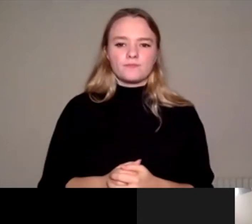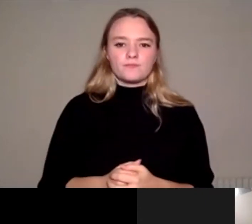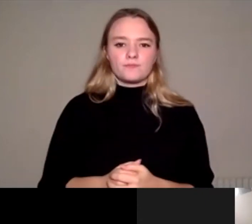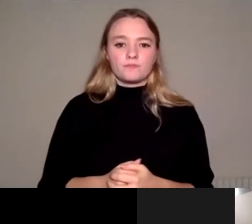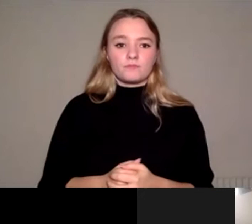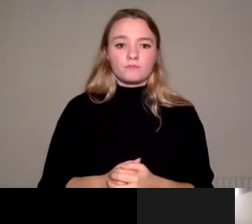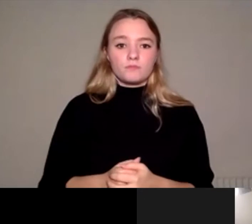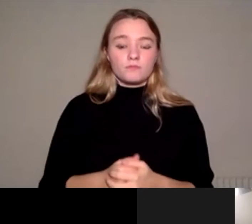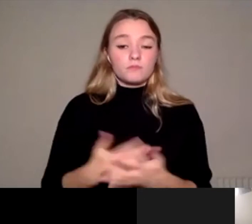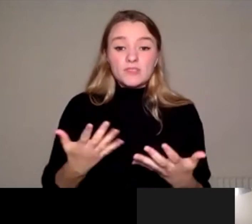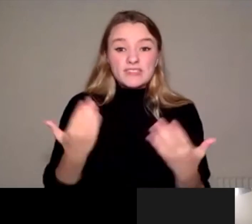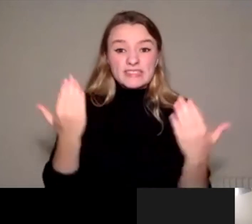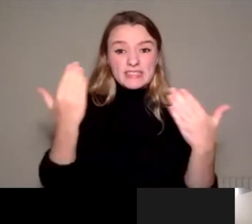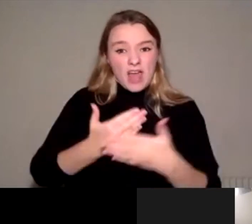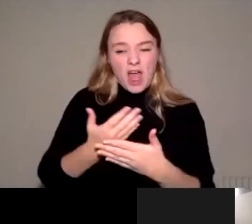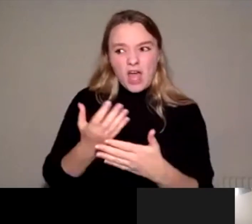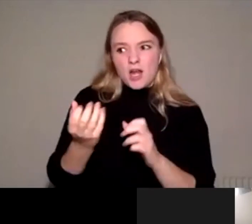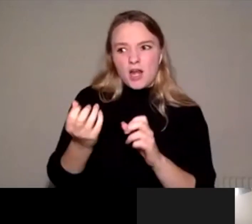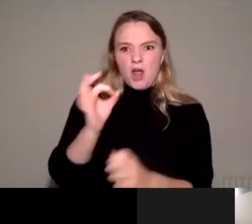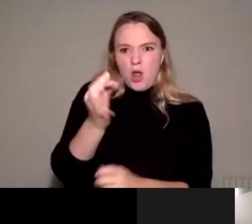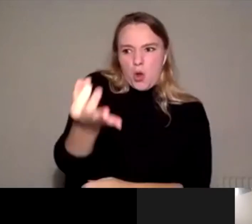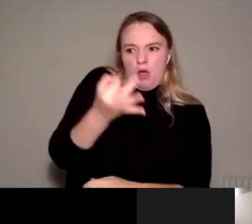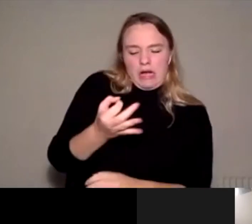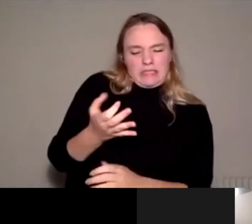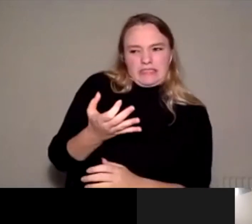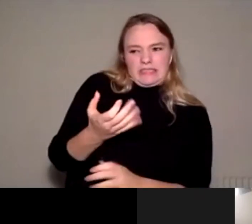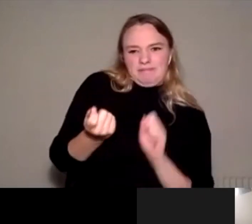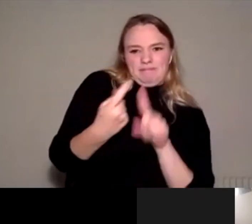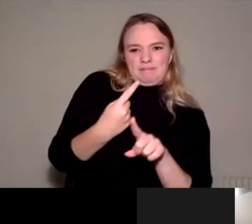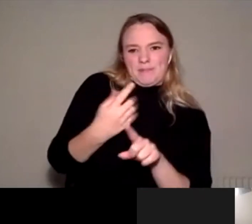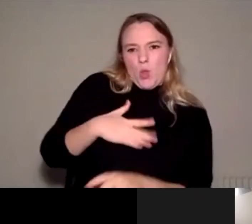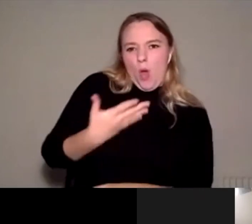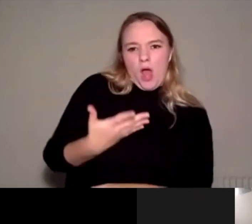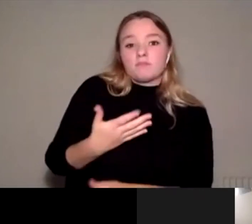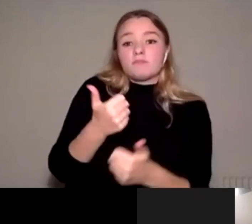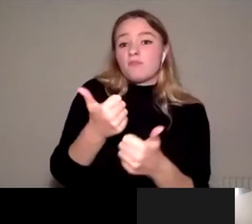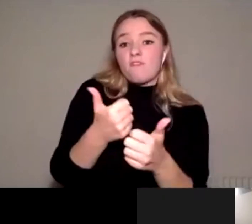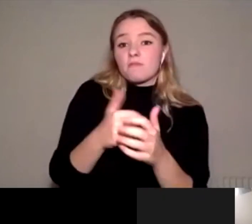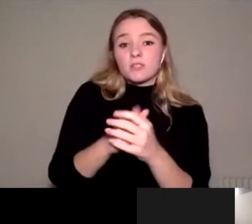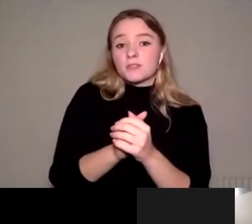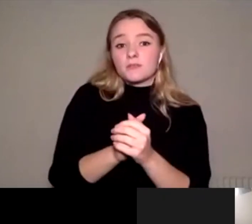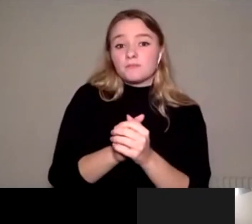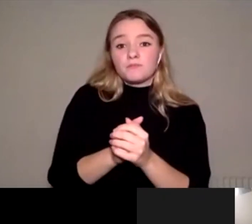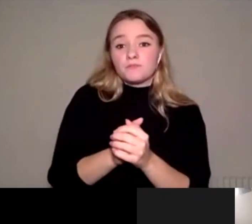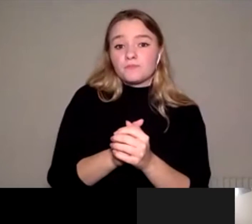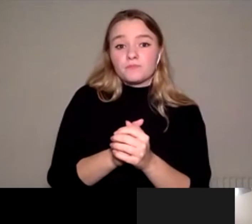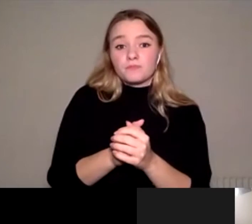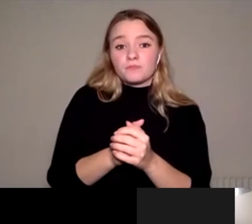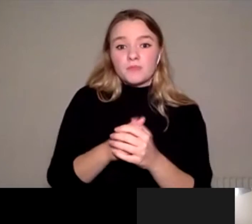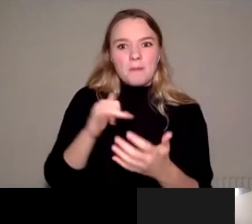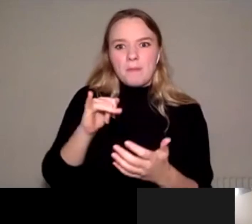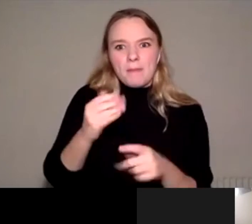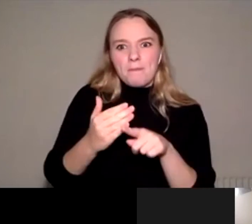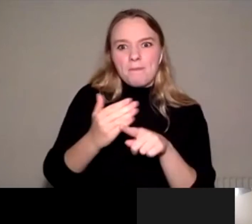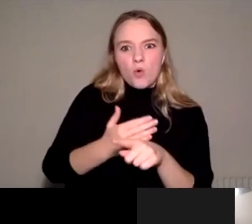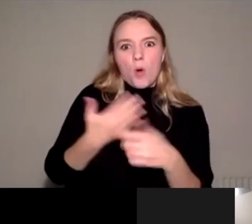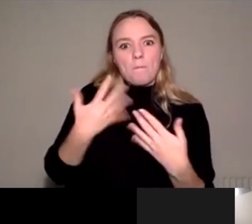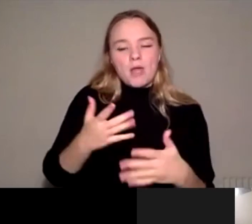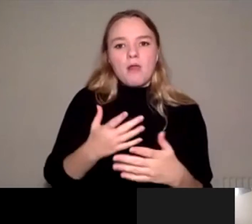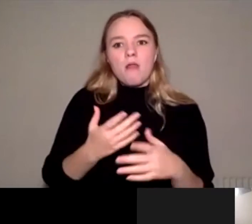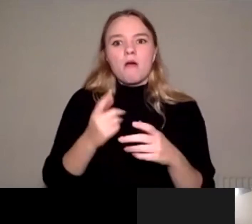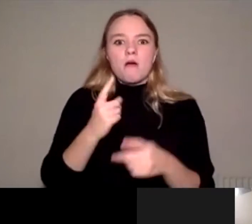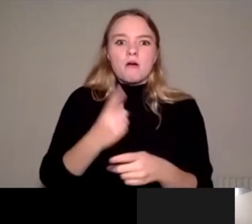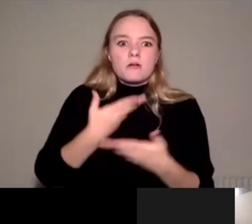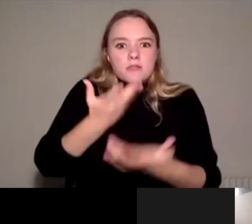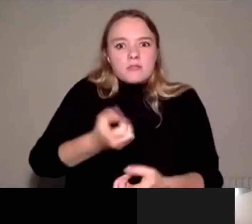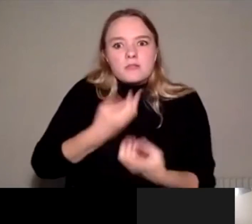point tonight, Maia, if you don't want to ask a question. If you don't want to answer a question, if you've answered it so many times before that you've so